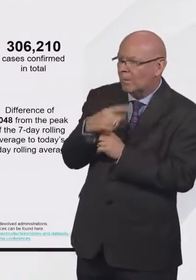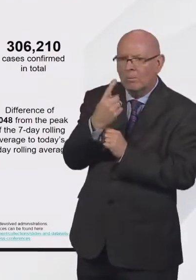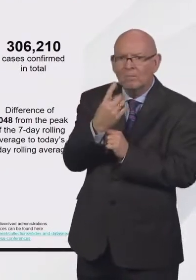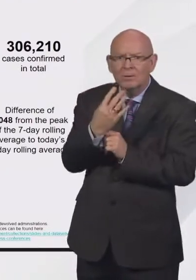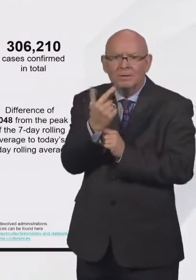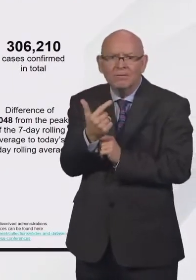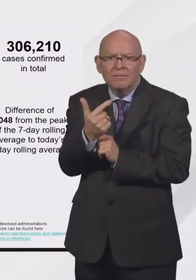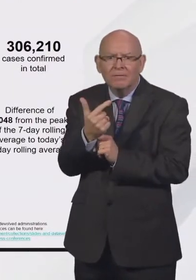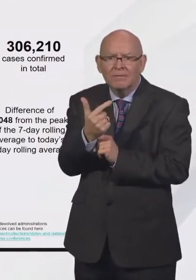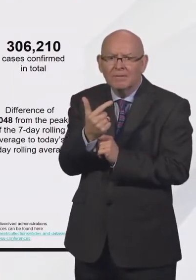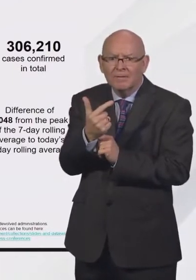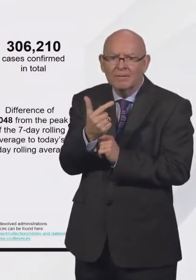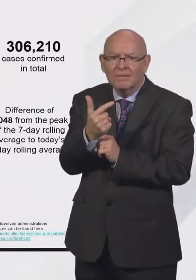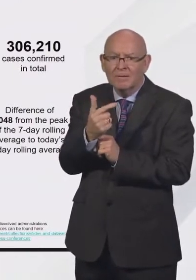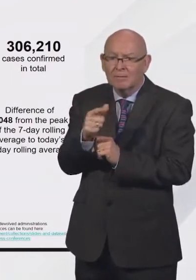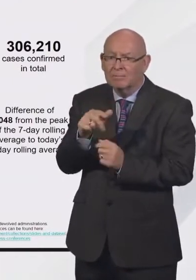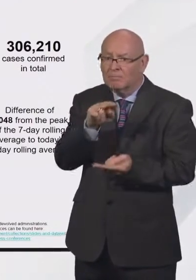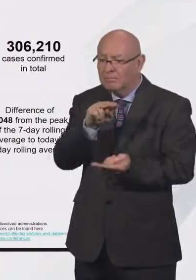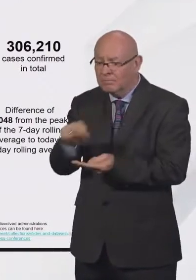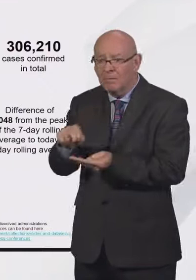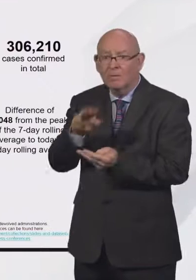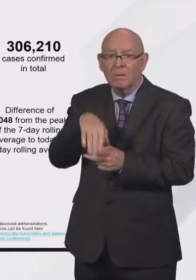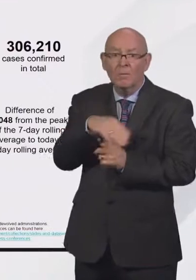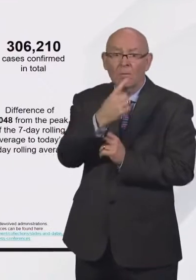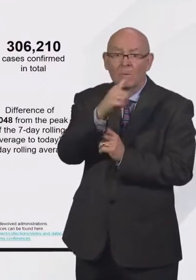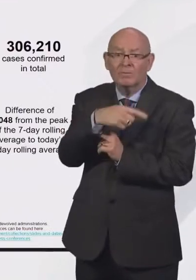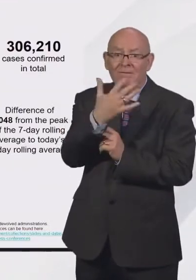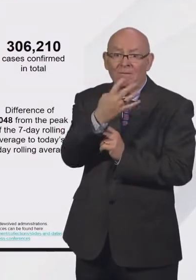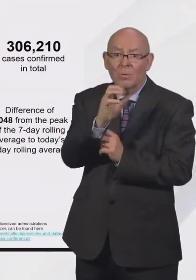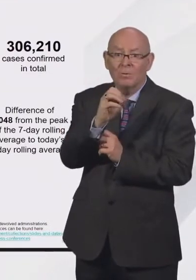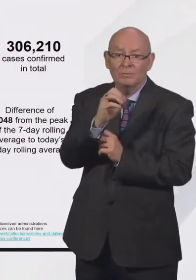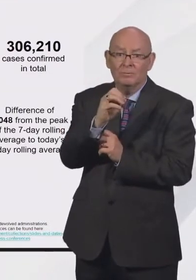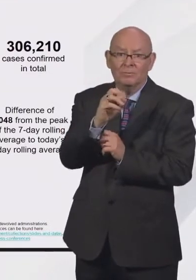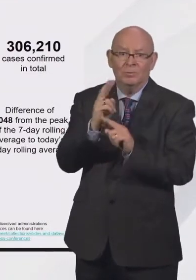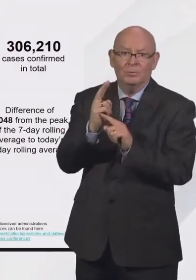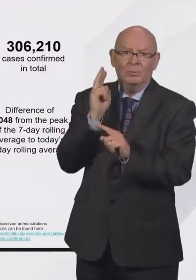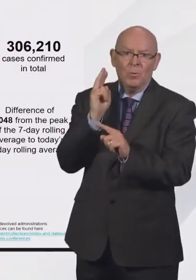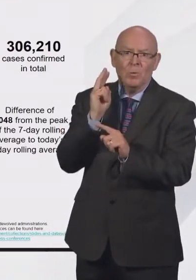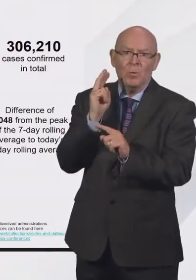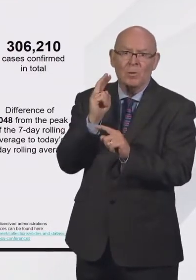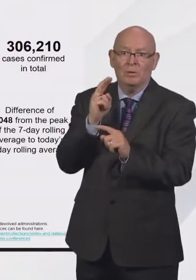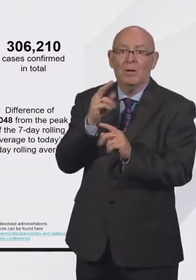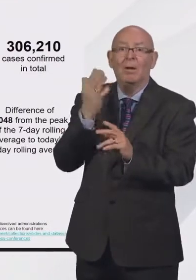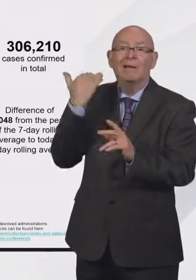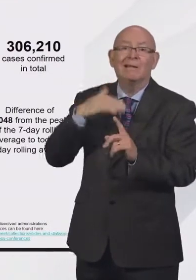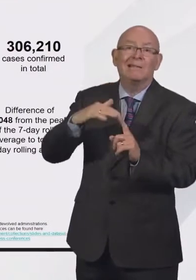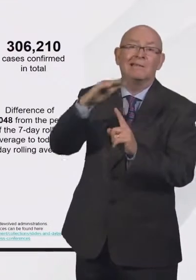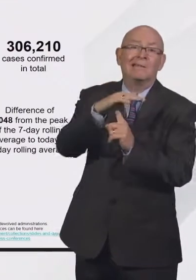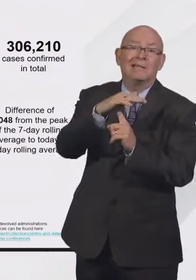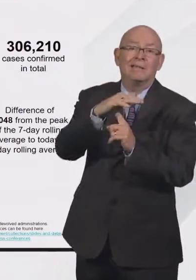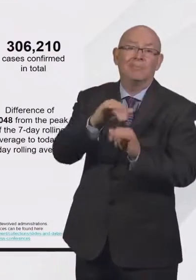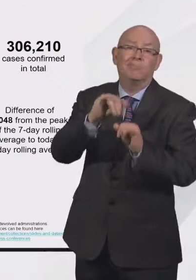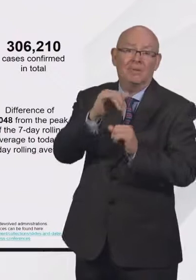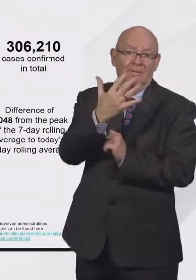5,195 on the 14th of April. Approximately 1 in 1,700 people in the community in